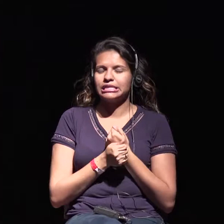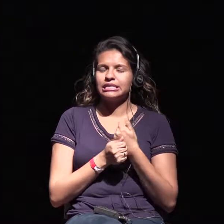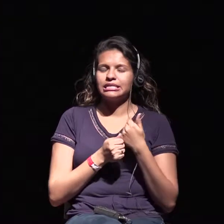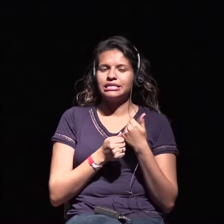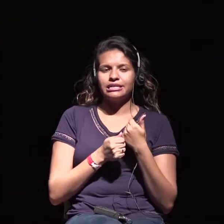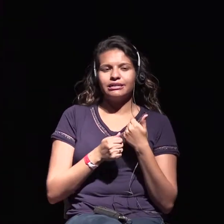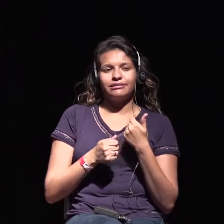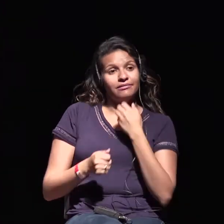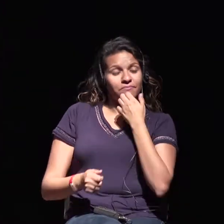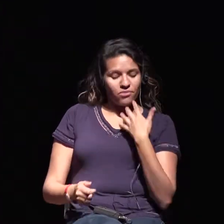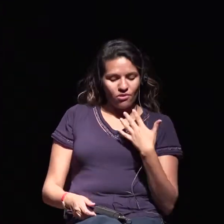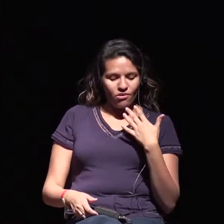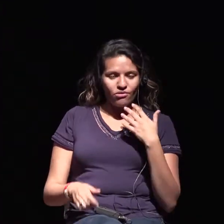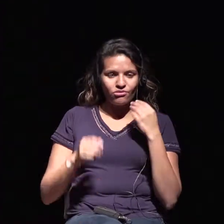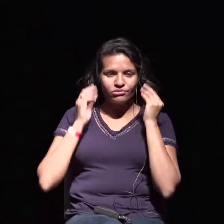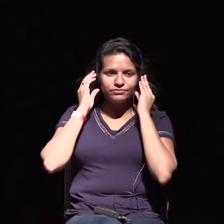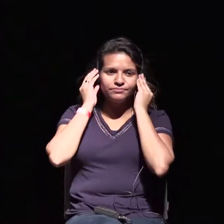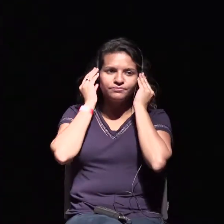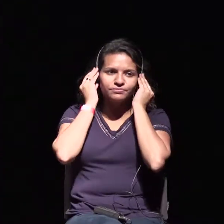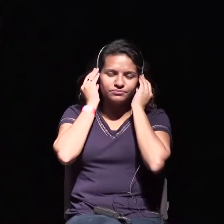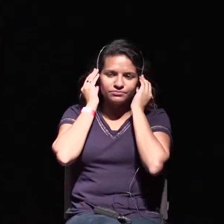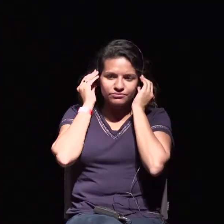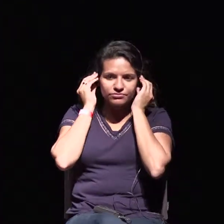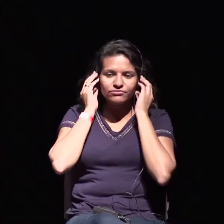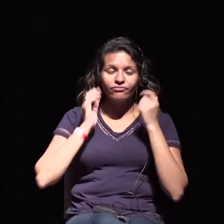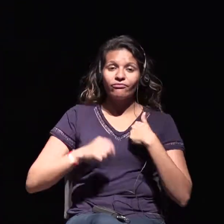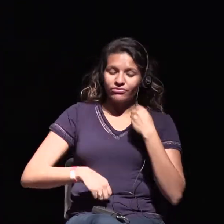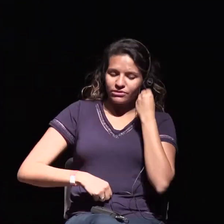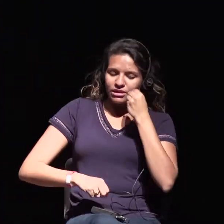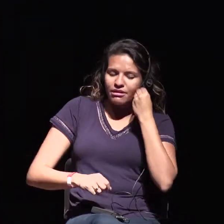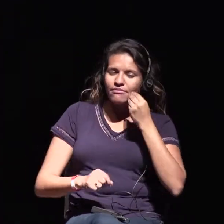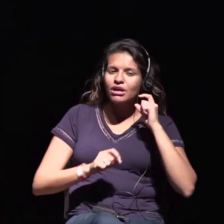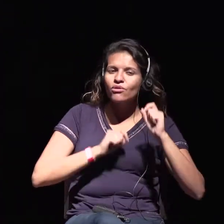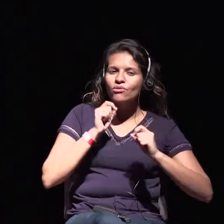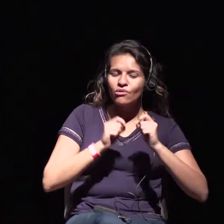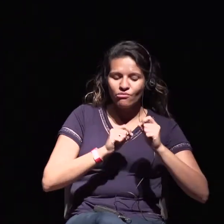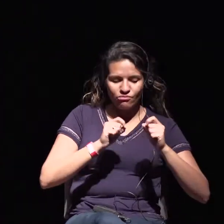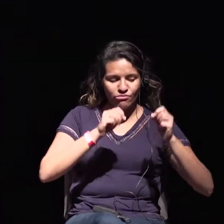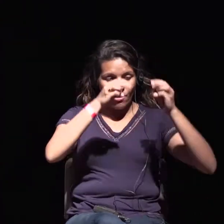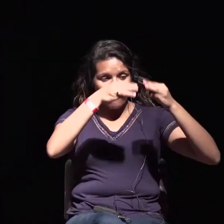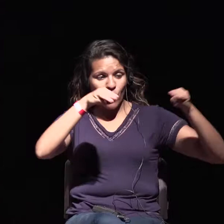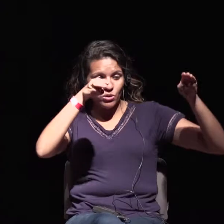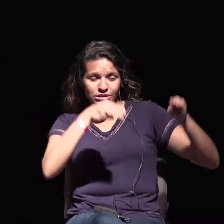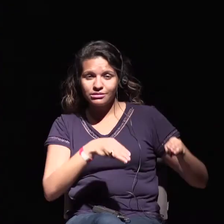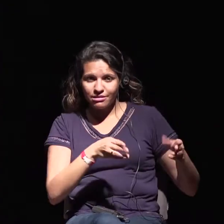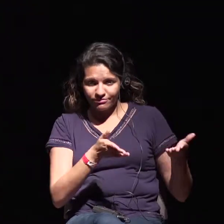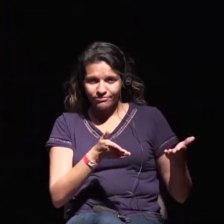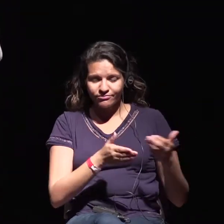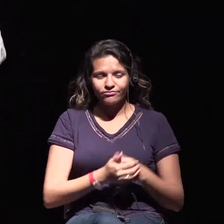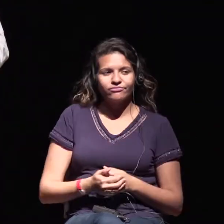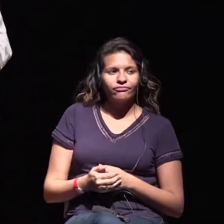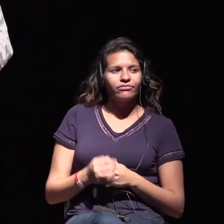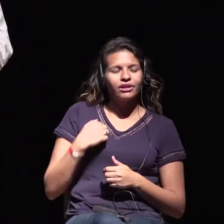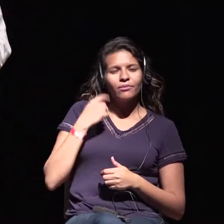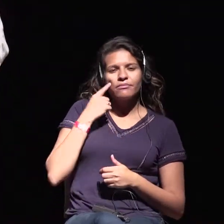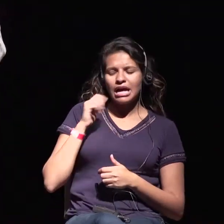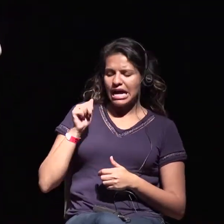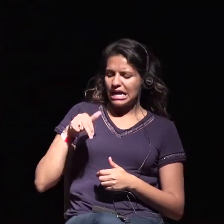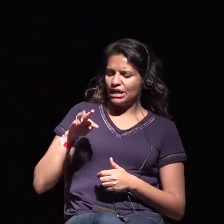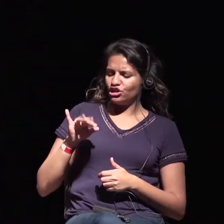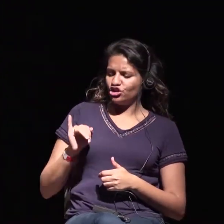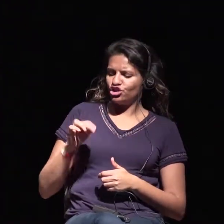museums can be. And I hoped it was more common, it was more the norm, rather. And of course, I thank all the team